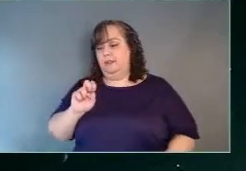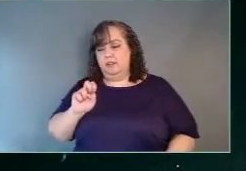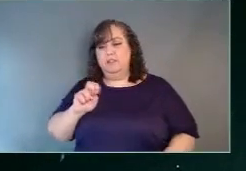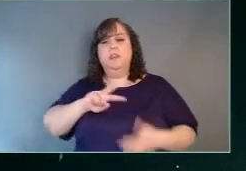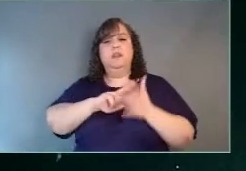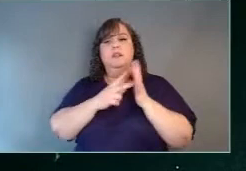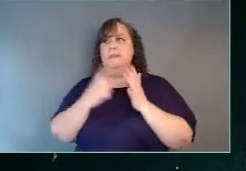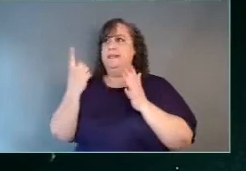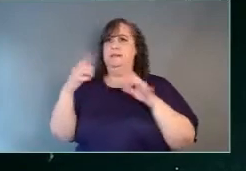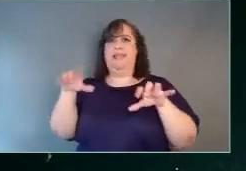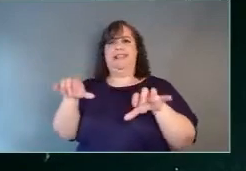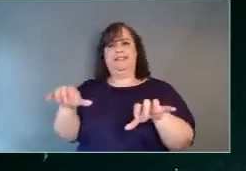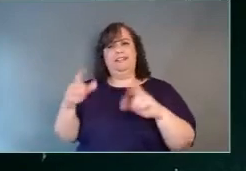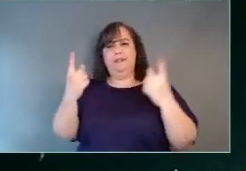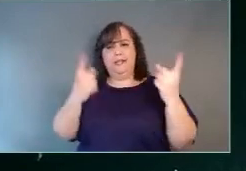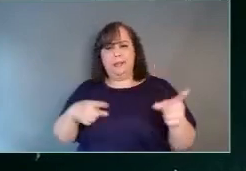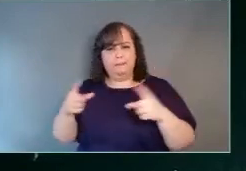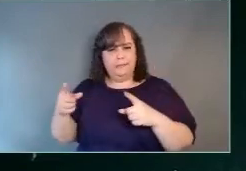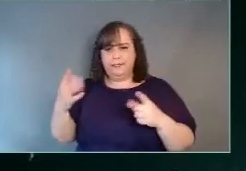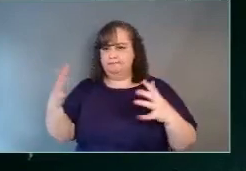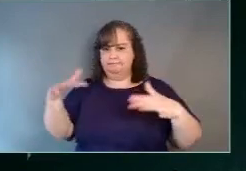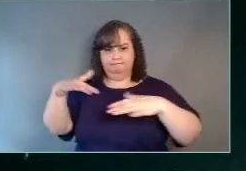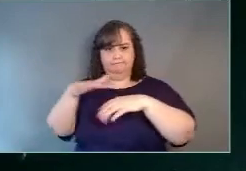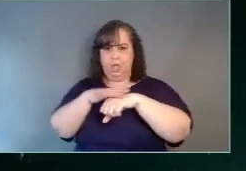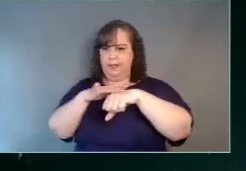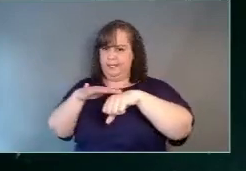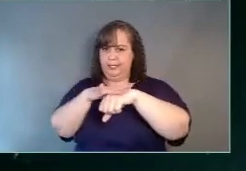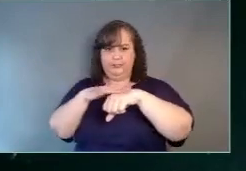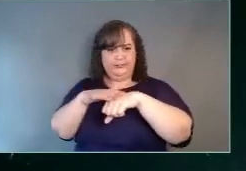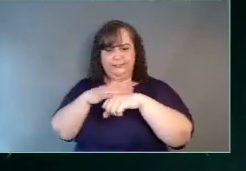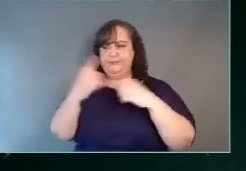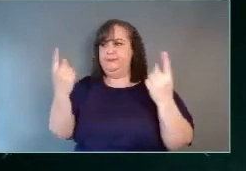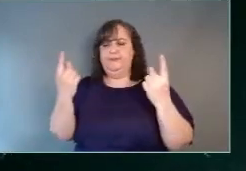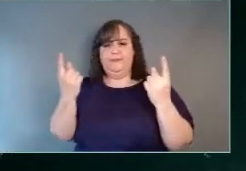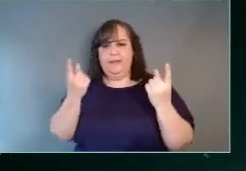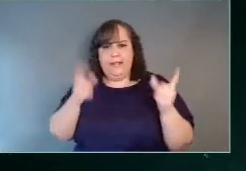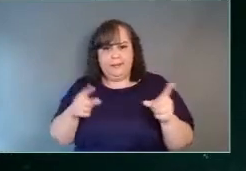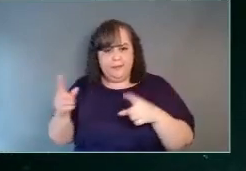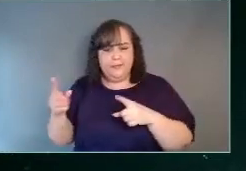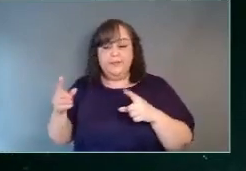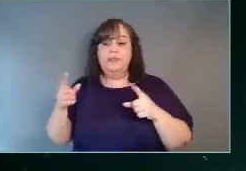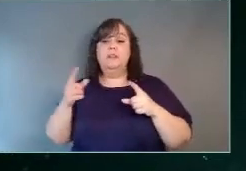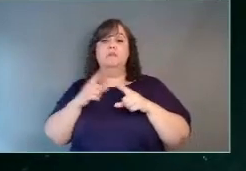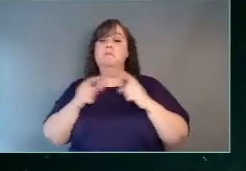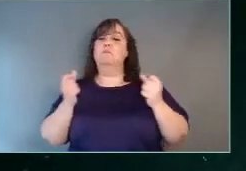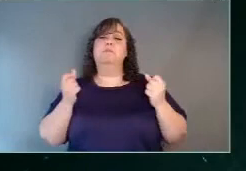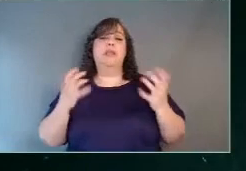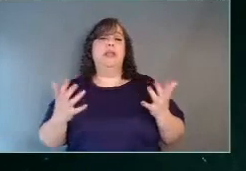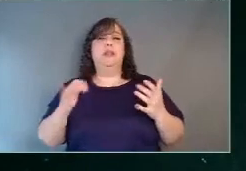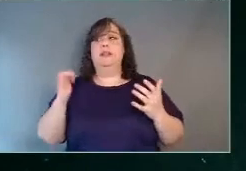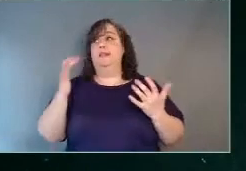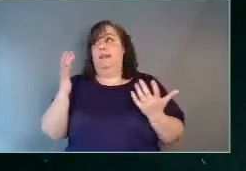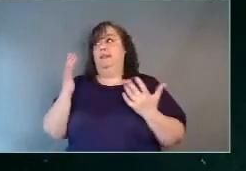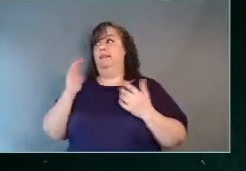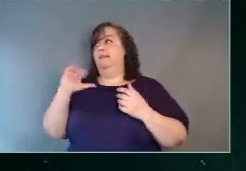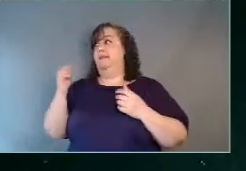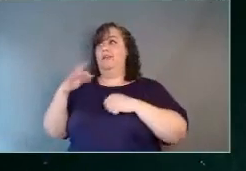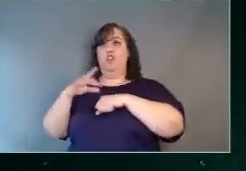activity that's occurring on their surface. But a lot of them, like the other planets in our solar system, are